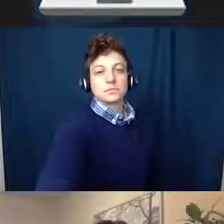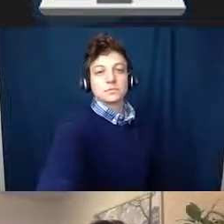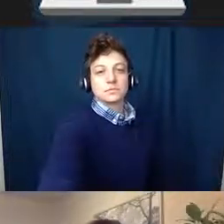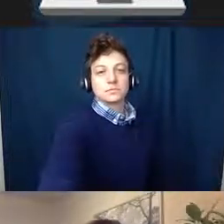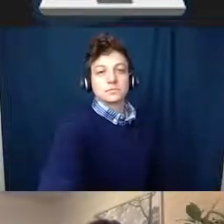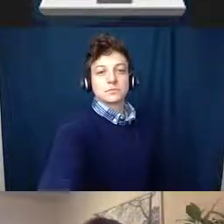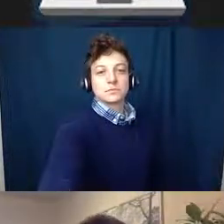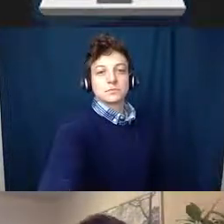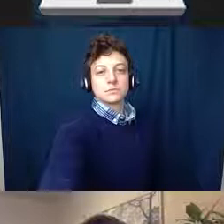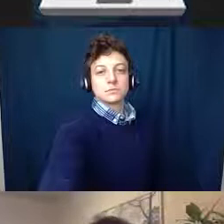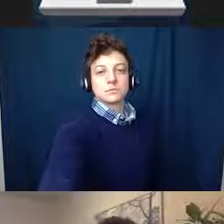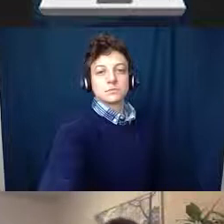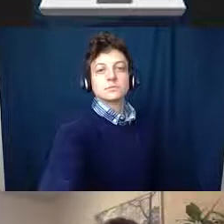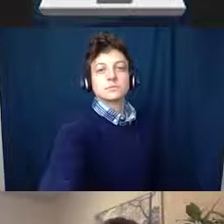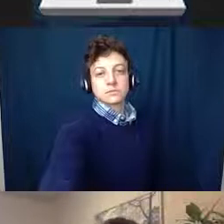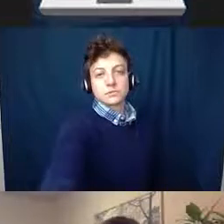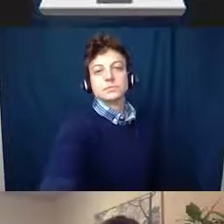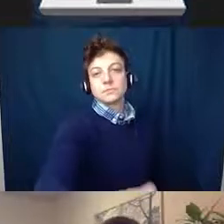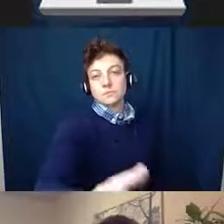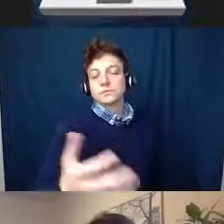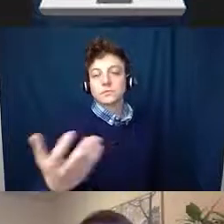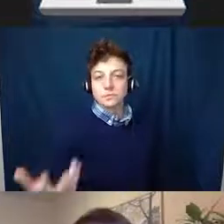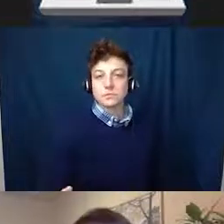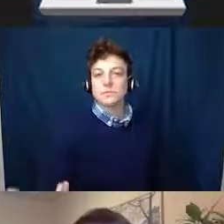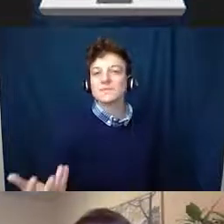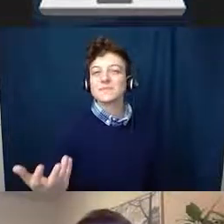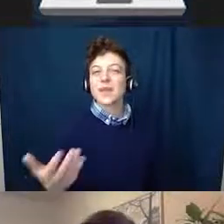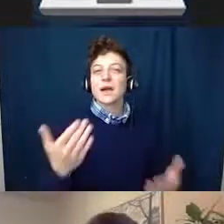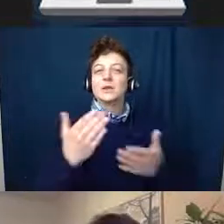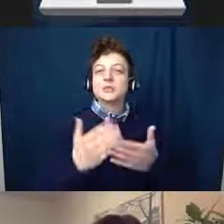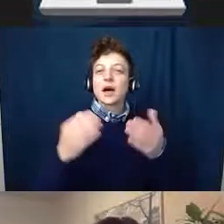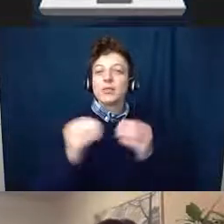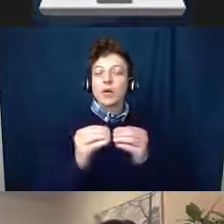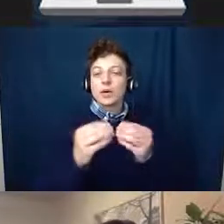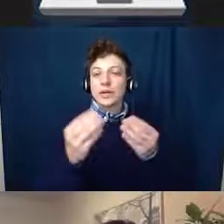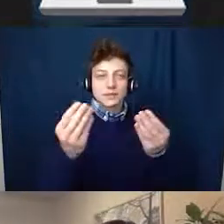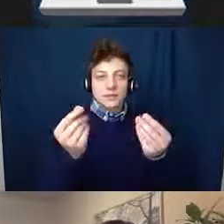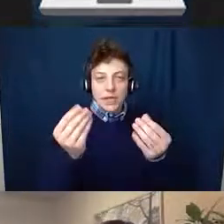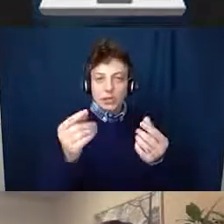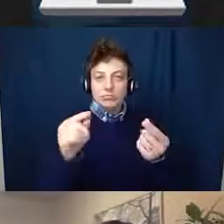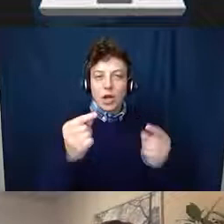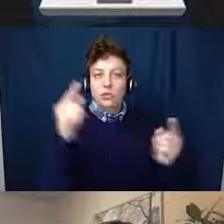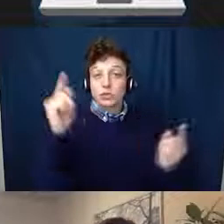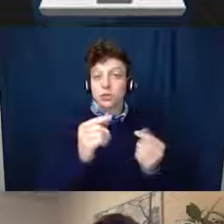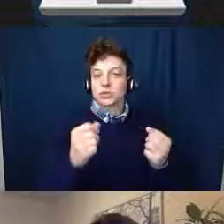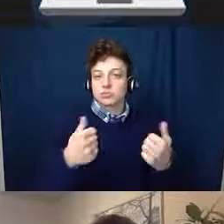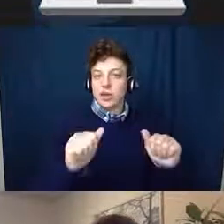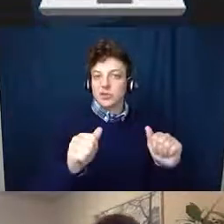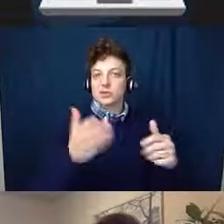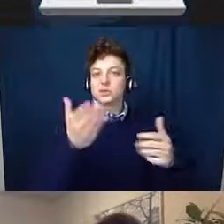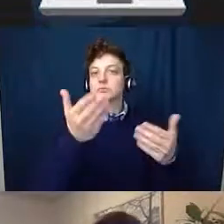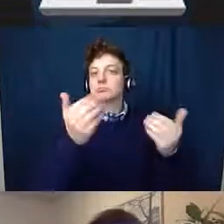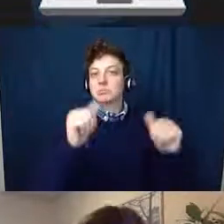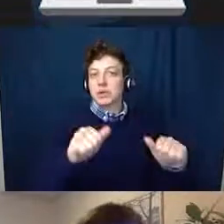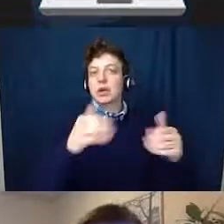And so I think it's kind of important to think about some really tangible harm reduction efforts. And so these can include things, and these